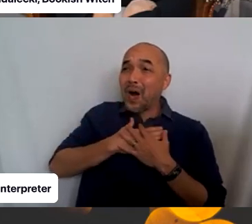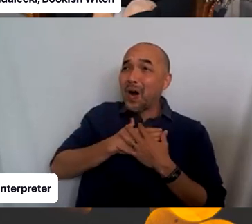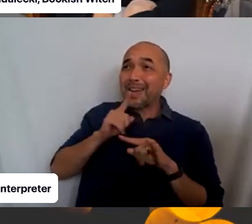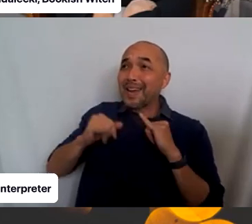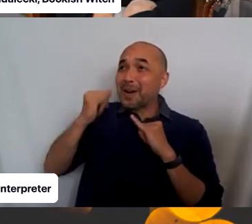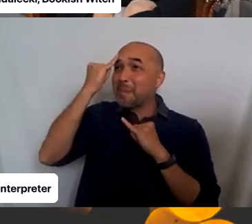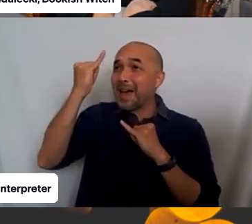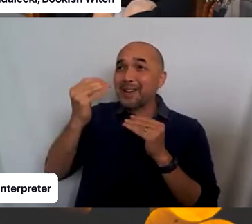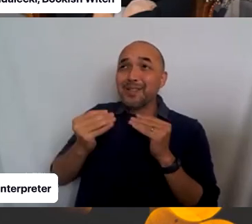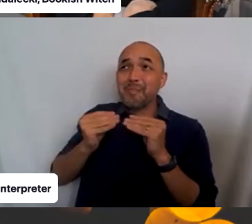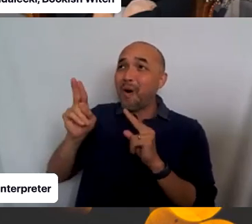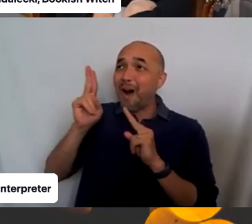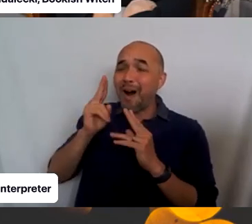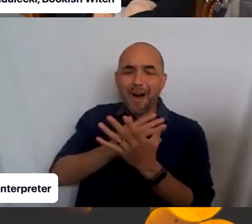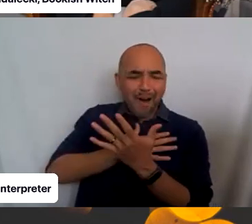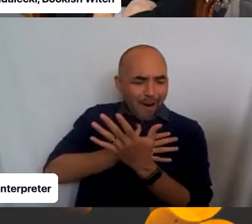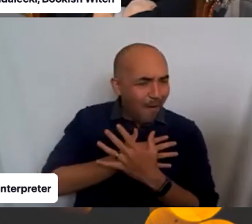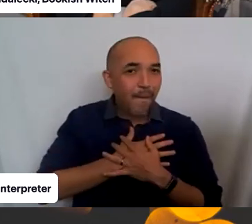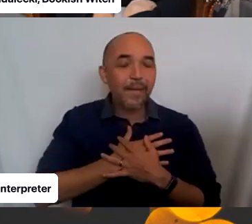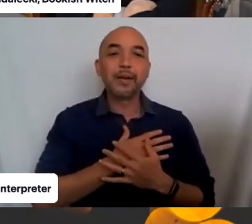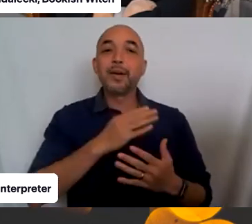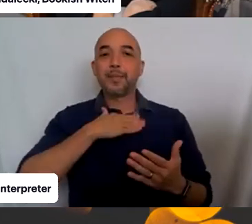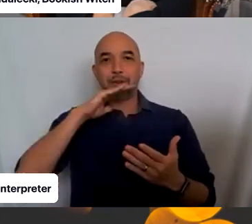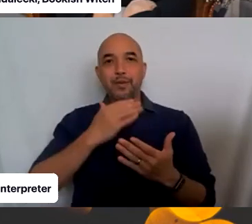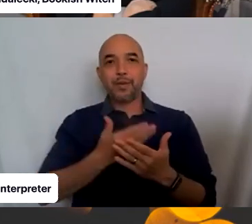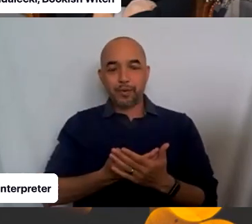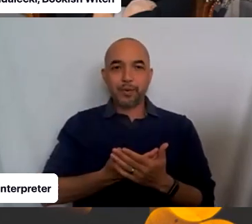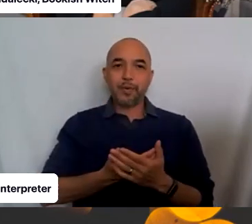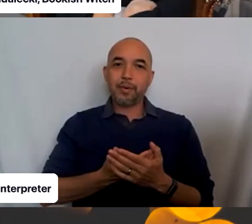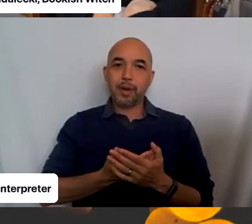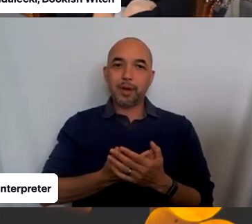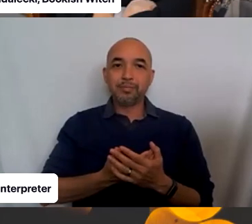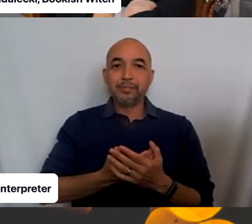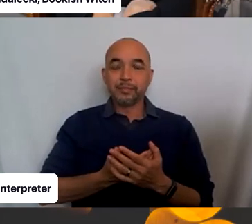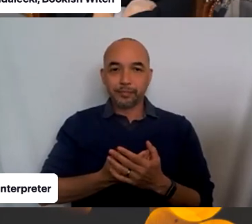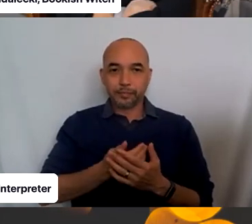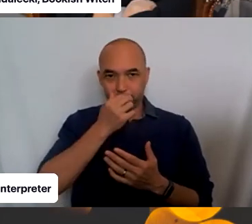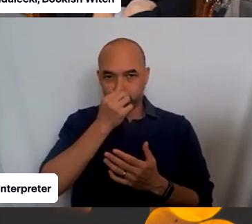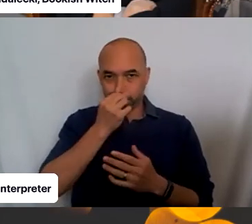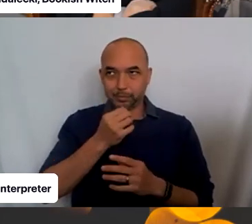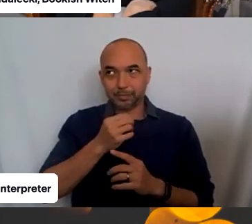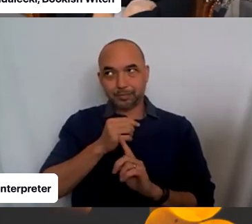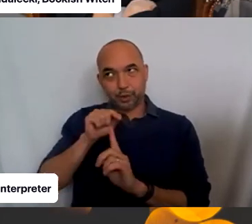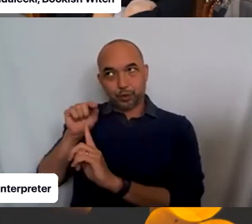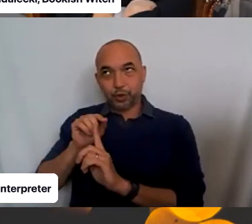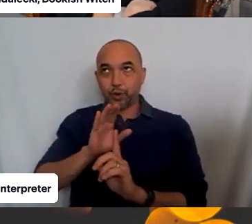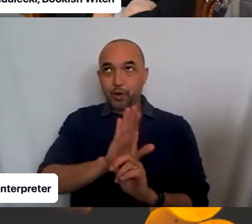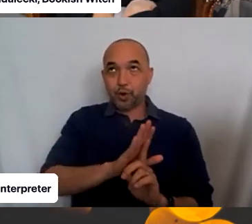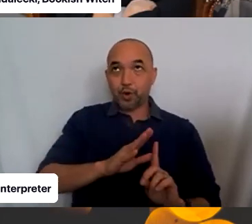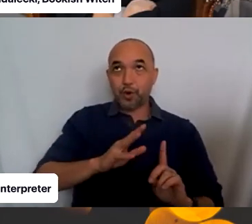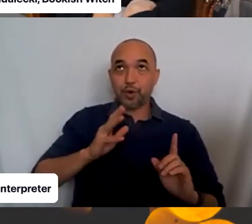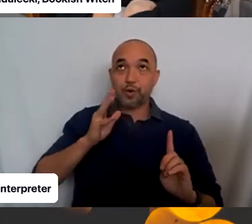much. My daughter, so it was her great grandma, of course, but that's what she called